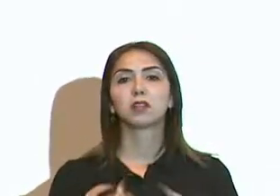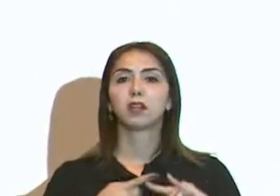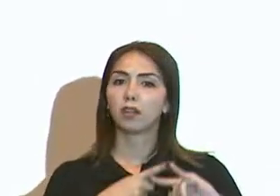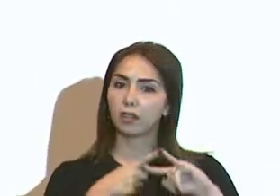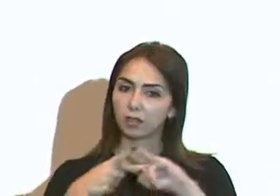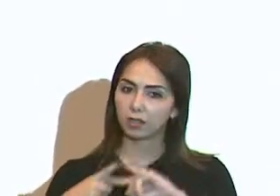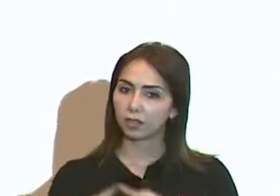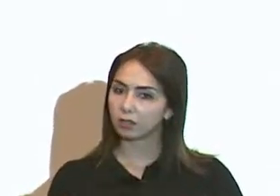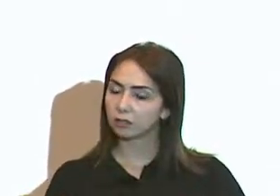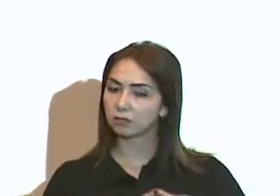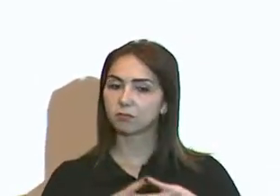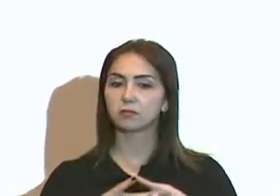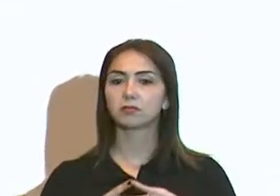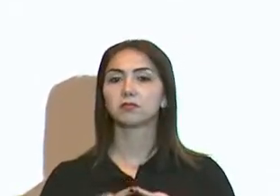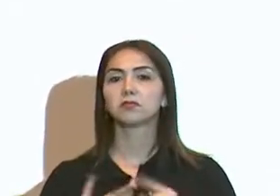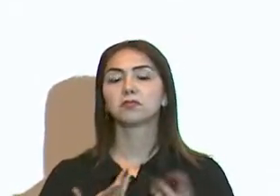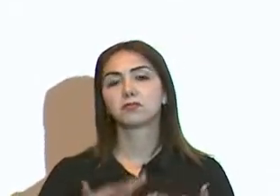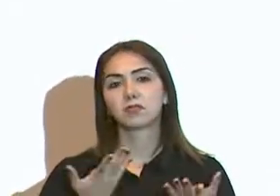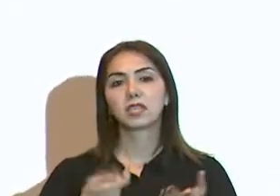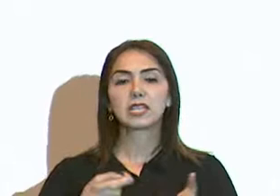represent neurons